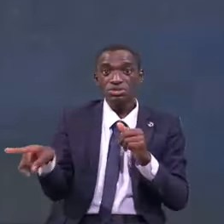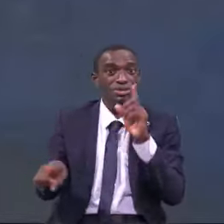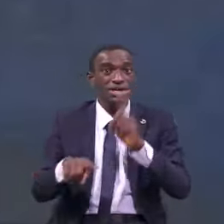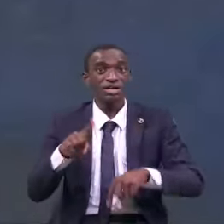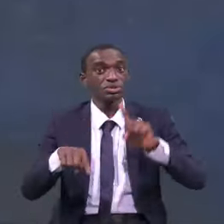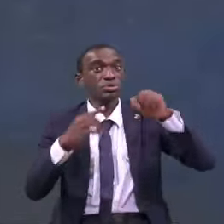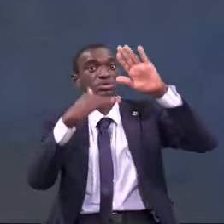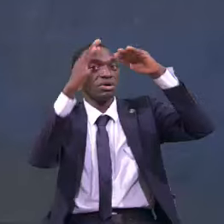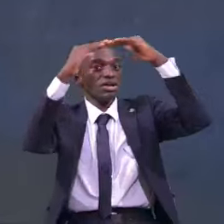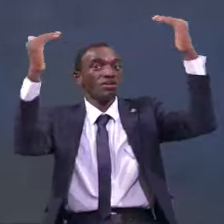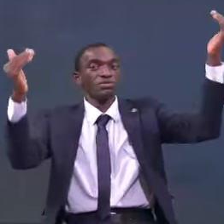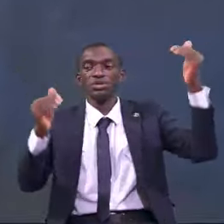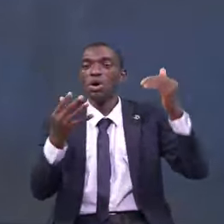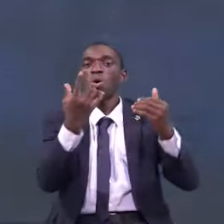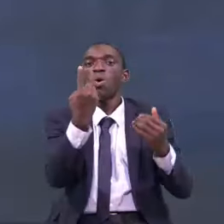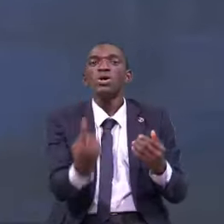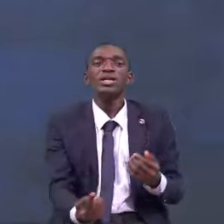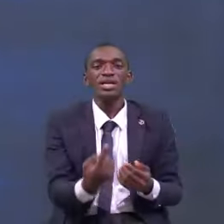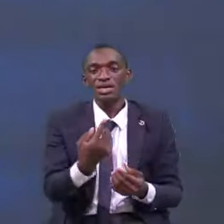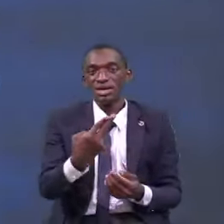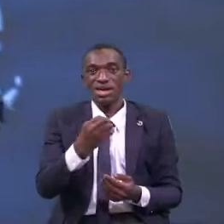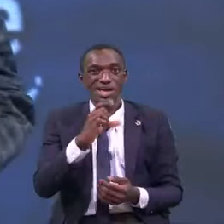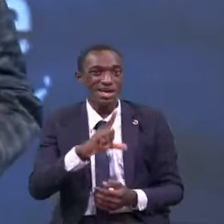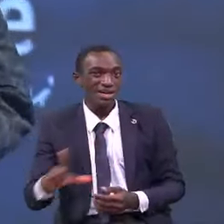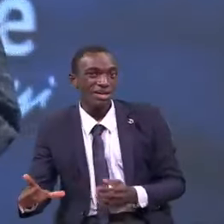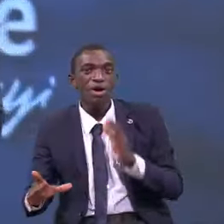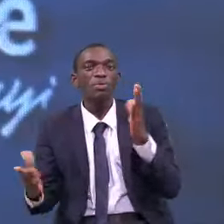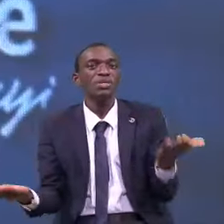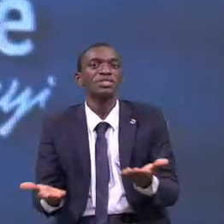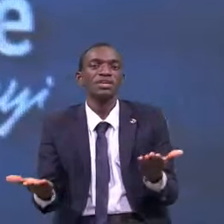be available for you to live forever.